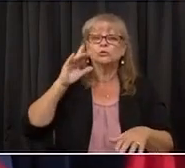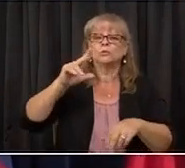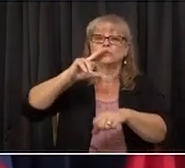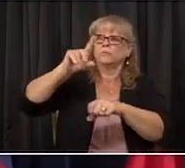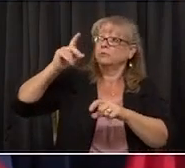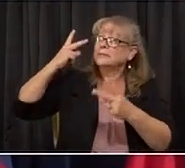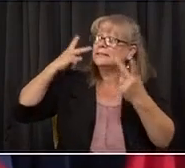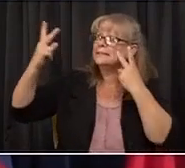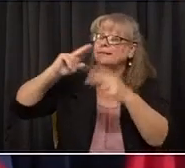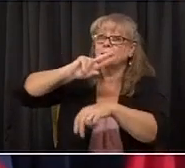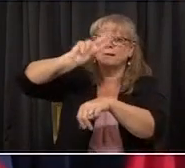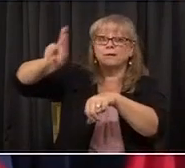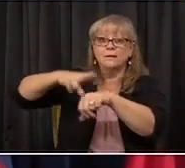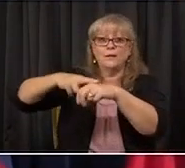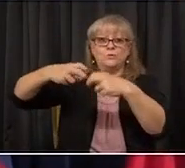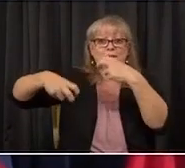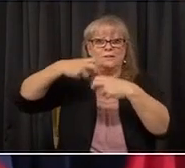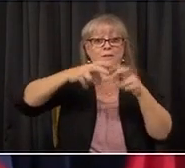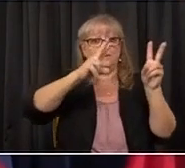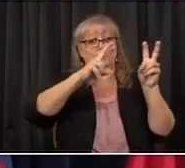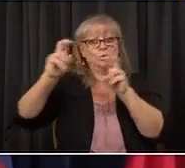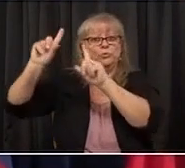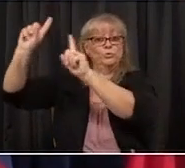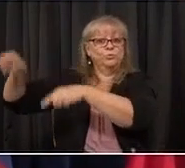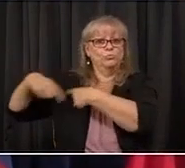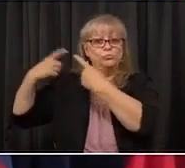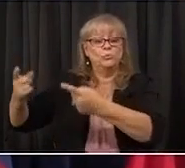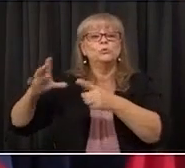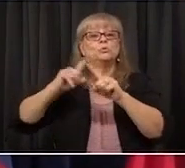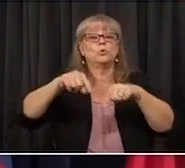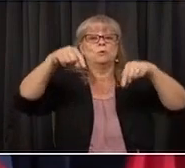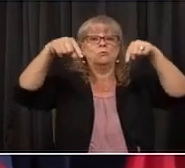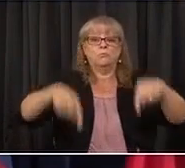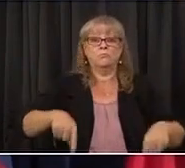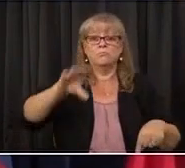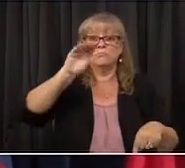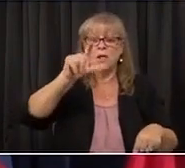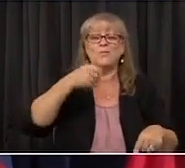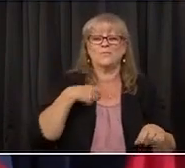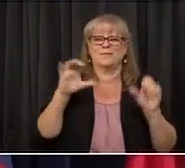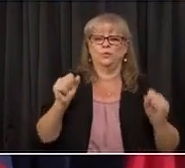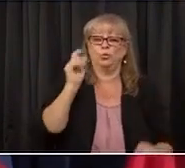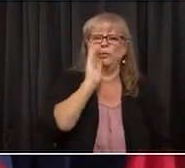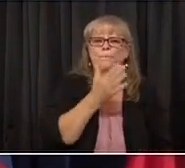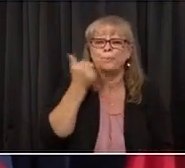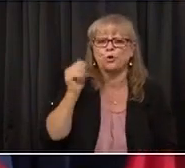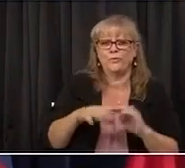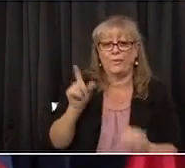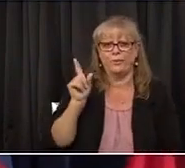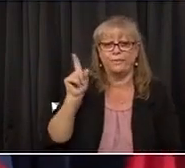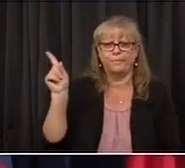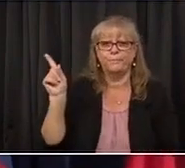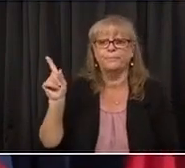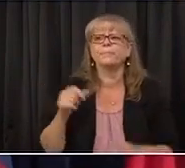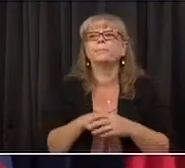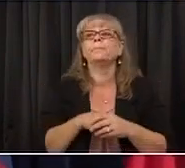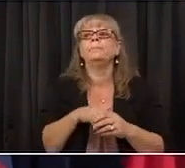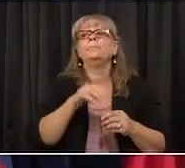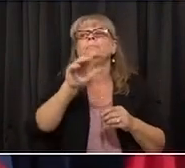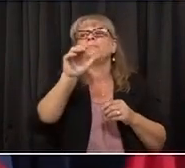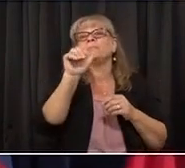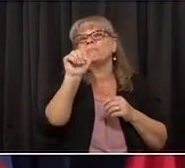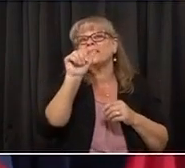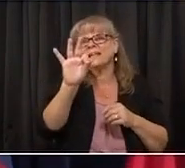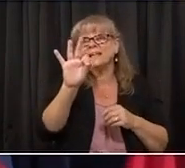But we know that in Colorado we can do better. And while we would all be better off if there was a national testing strategy